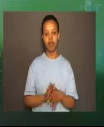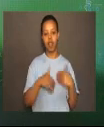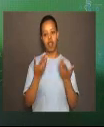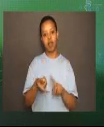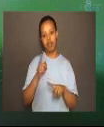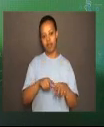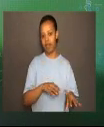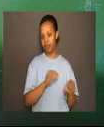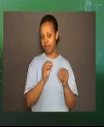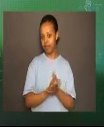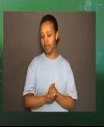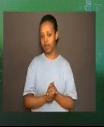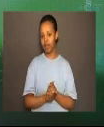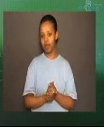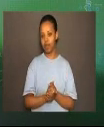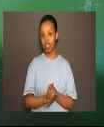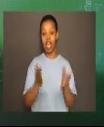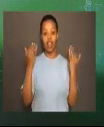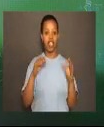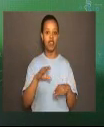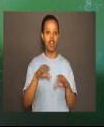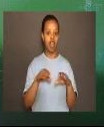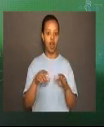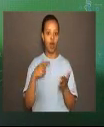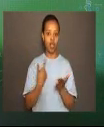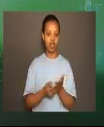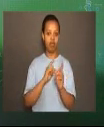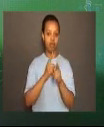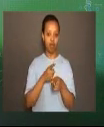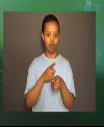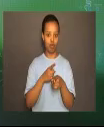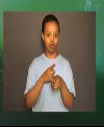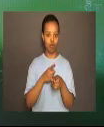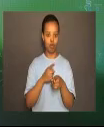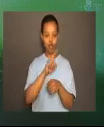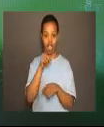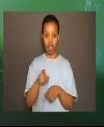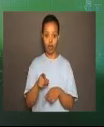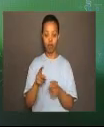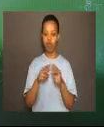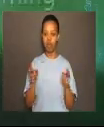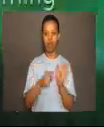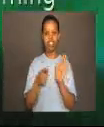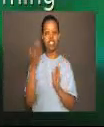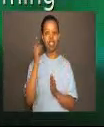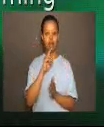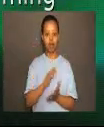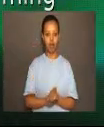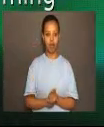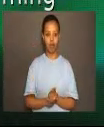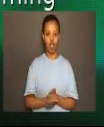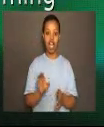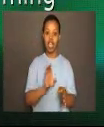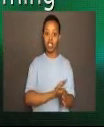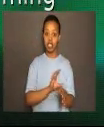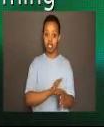Welcome back, students. I hope that the answer to this question was obvious.